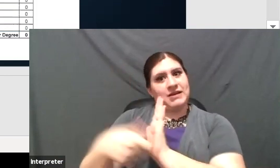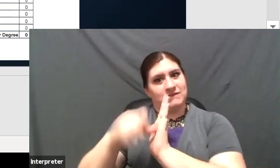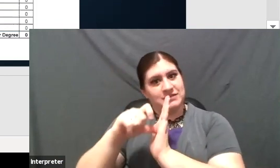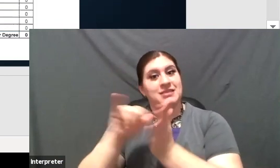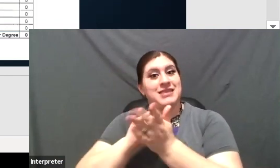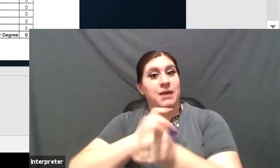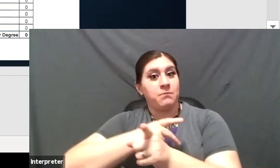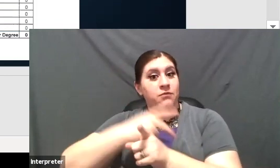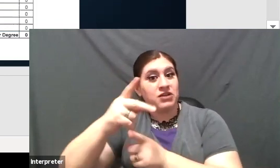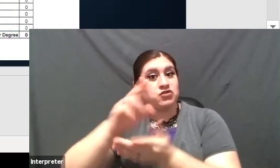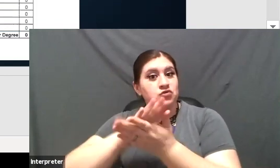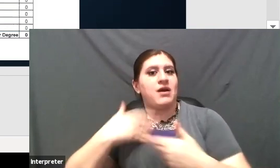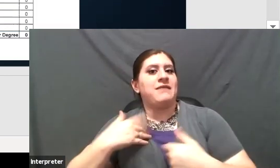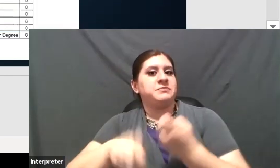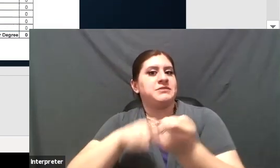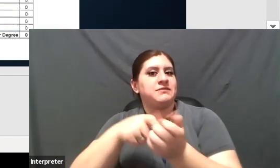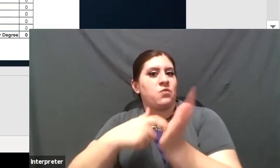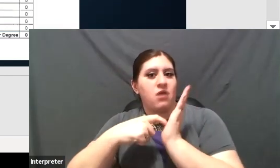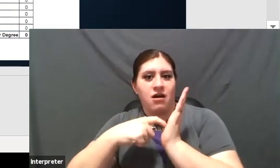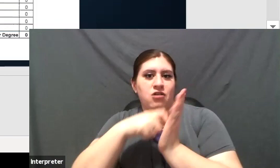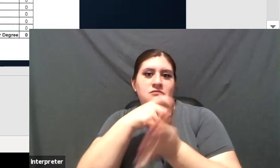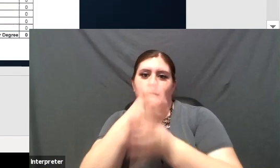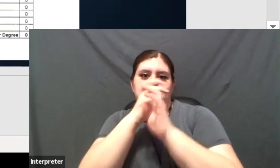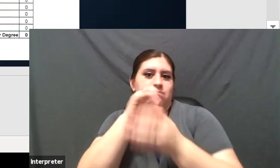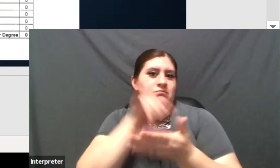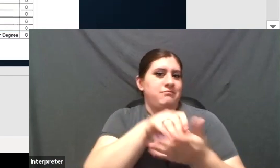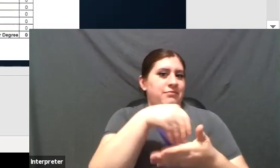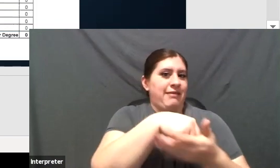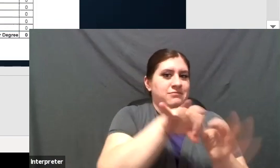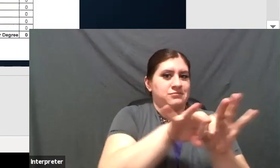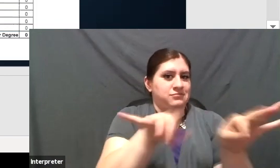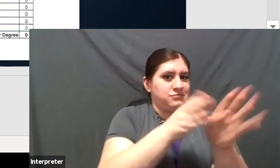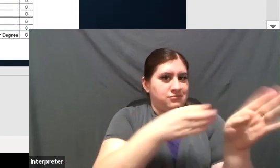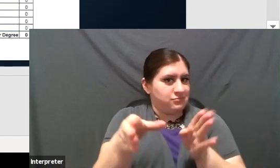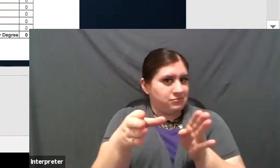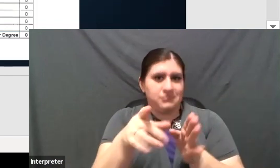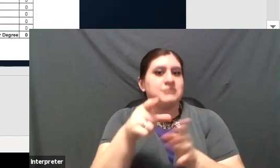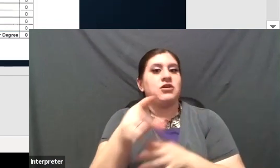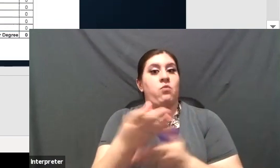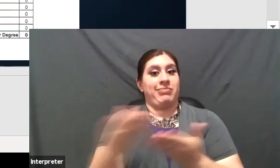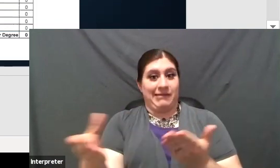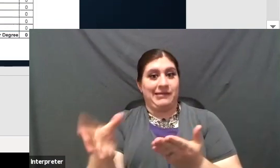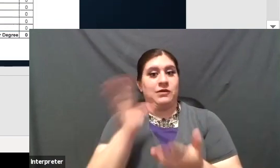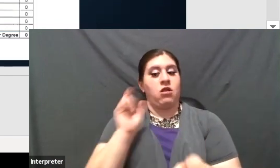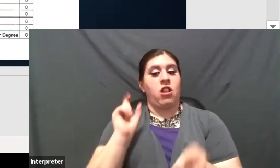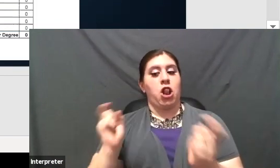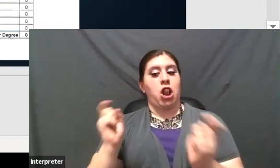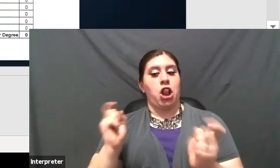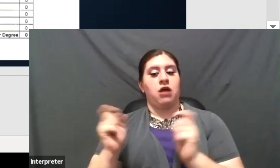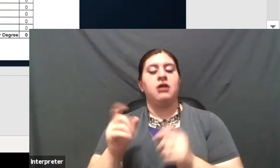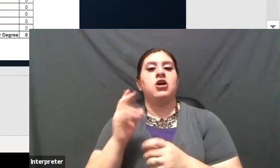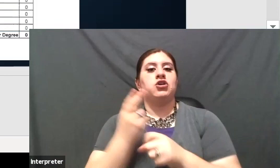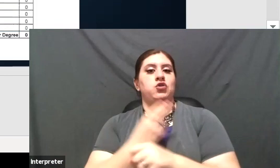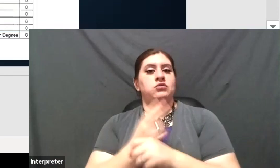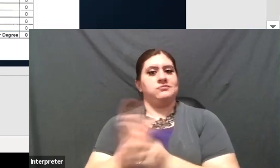professional schools have certain requirements that are not strictly part of this degree program. And so one of the things that you do is you use the university free